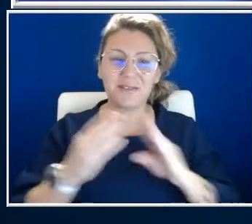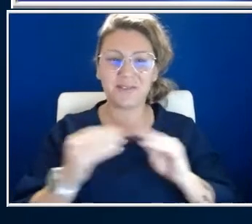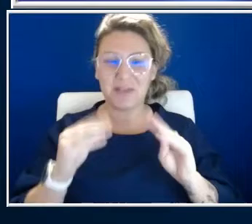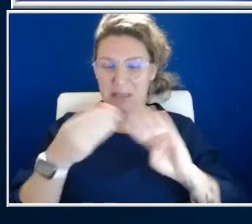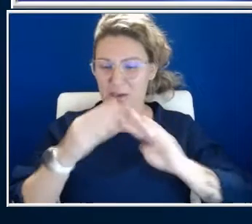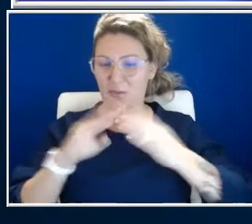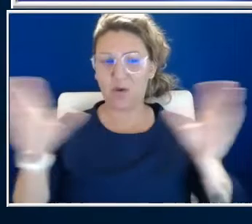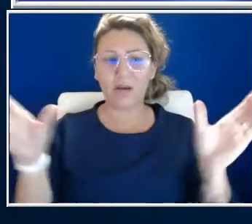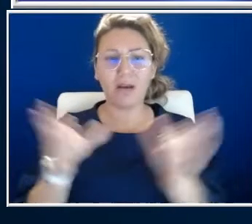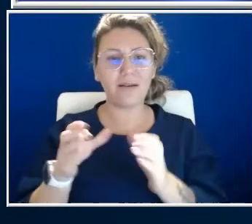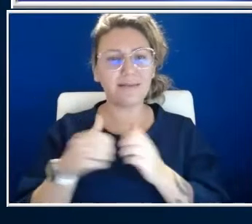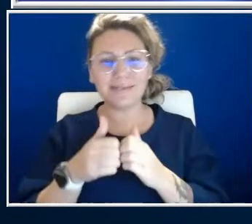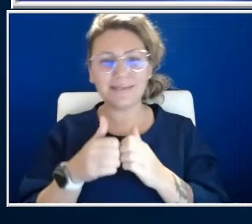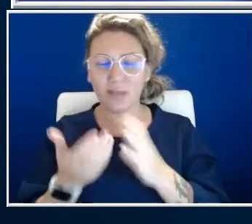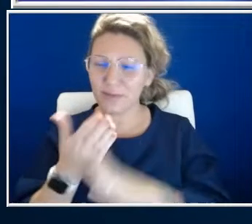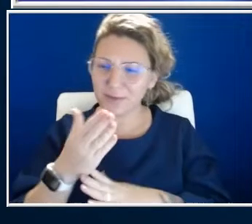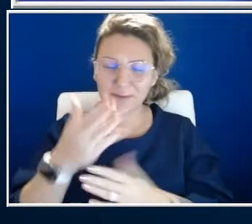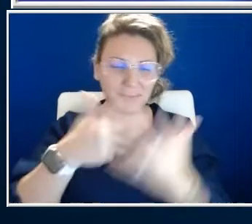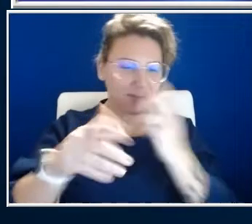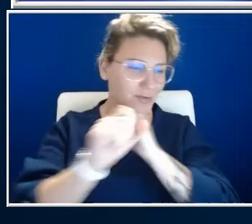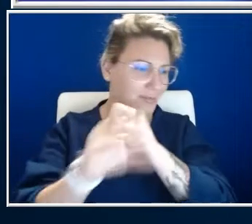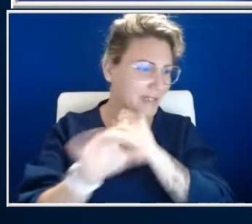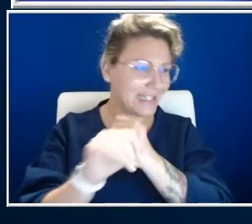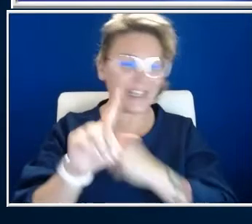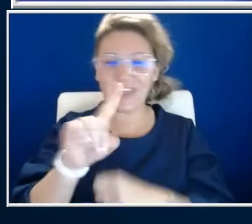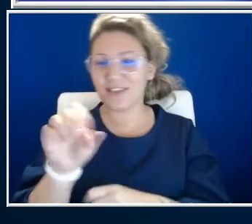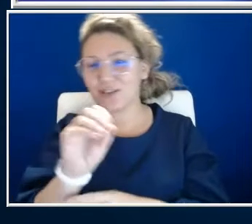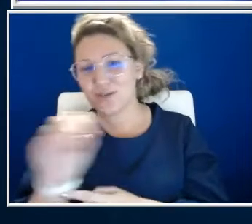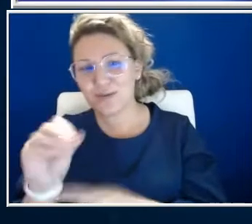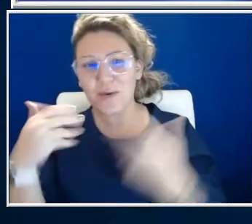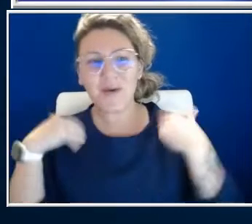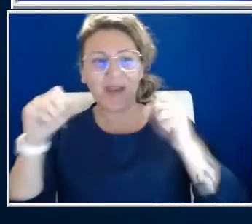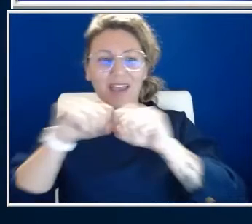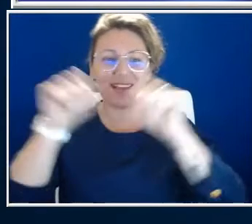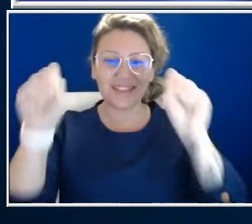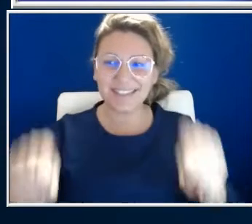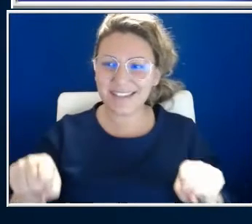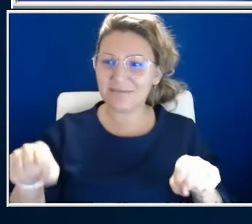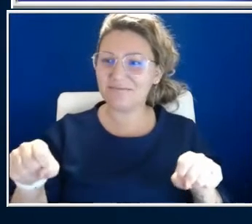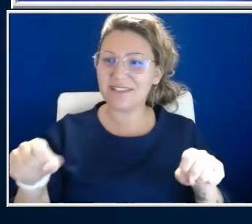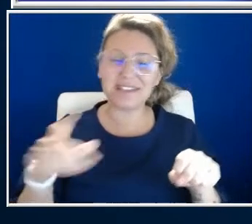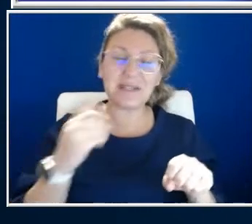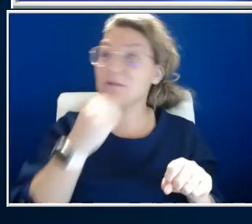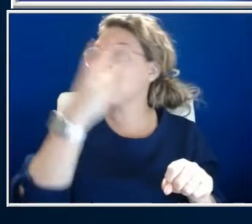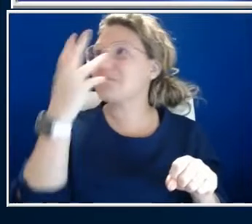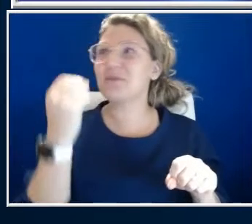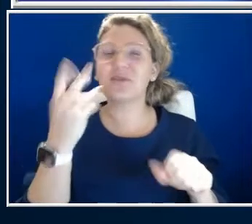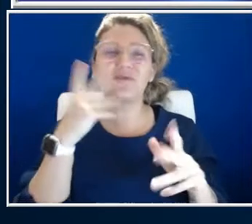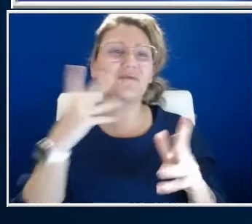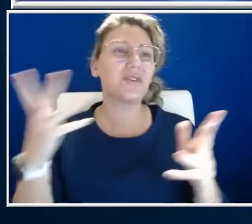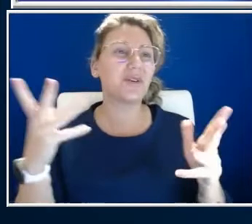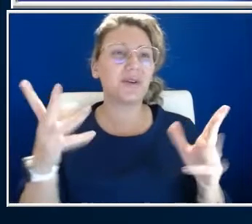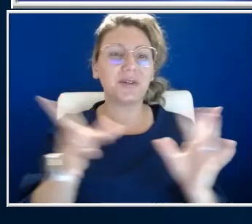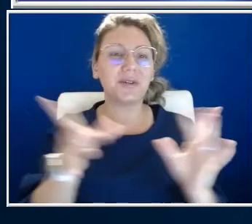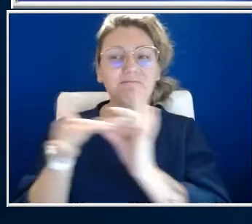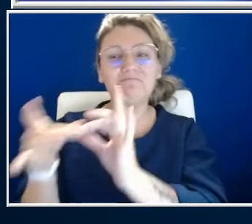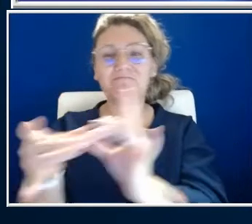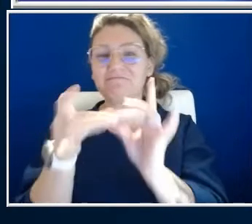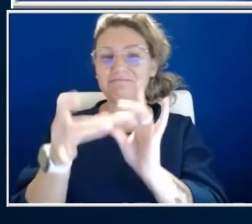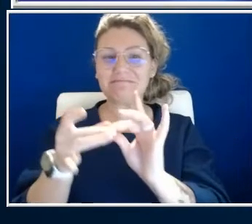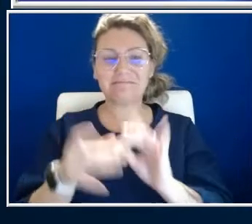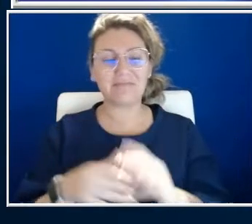through social media, the zoo, our health system, everybody coming together kind of in this beautiful humanity. What do you